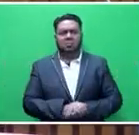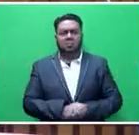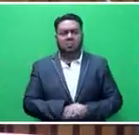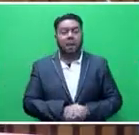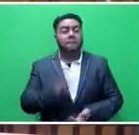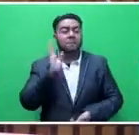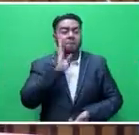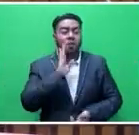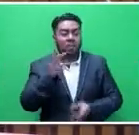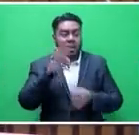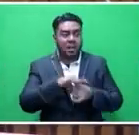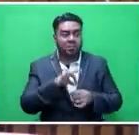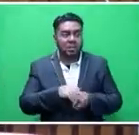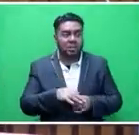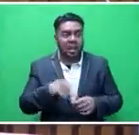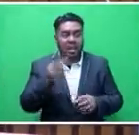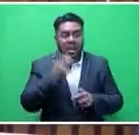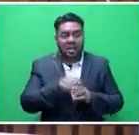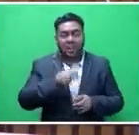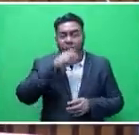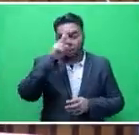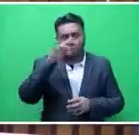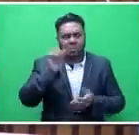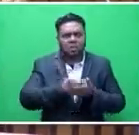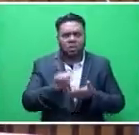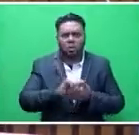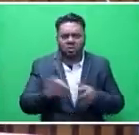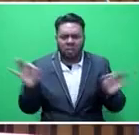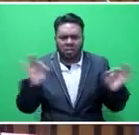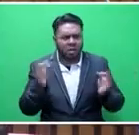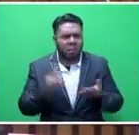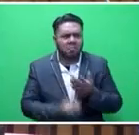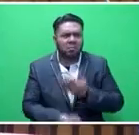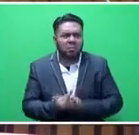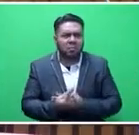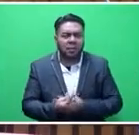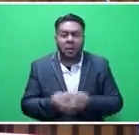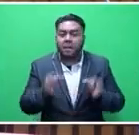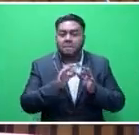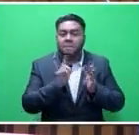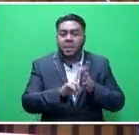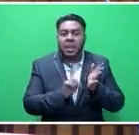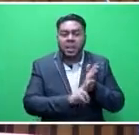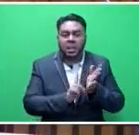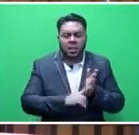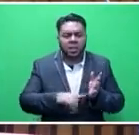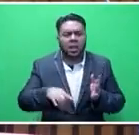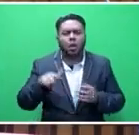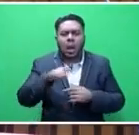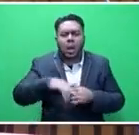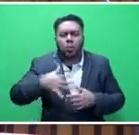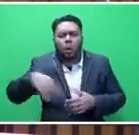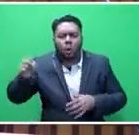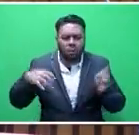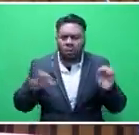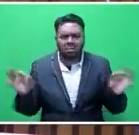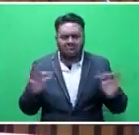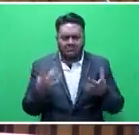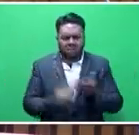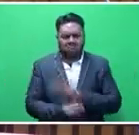Before the elections, they said Kandavu was going to be sold. Nothing happened. Bill 17, they said your land will go away, etc. Nothing's